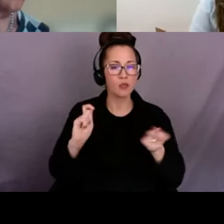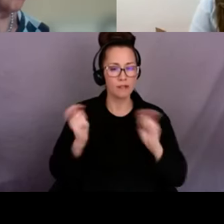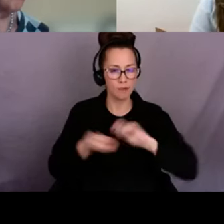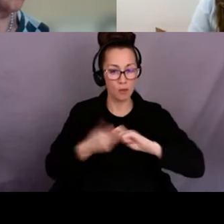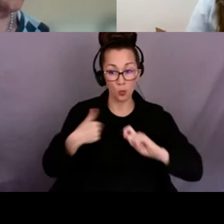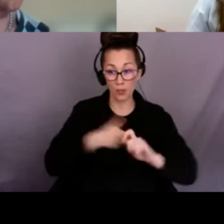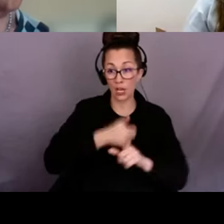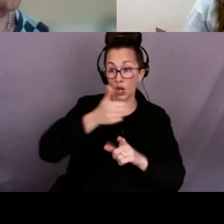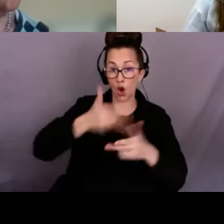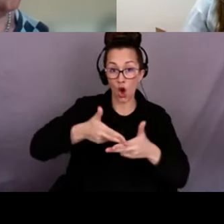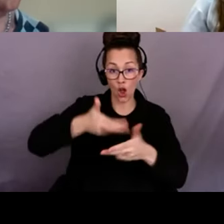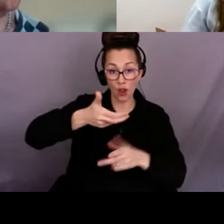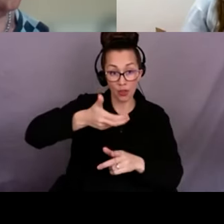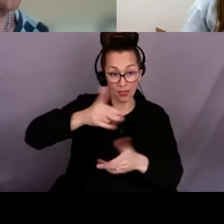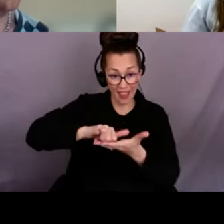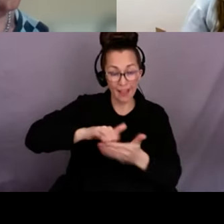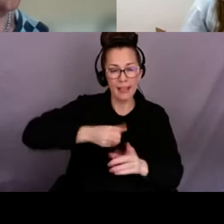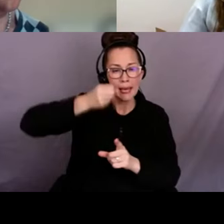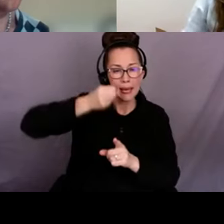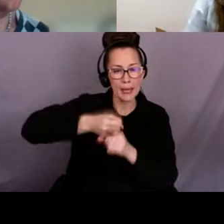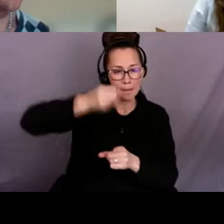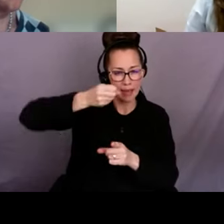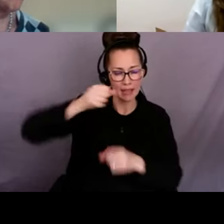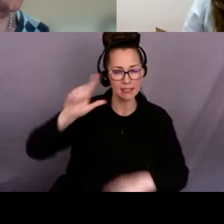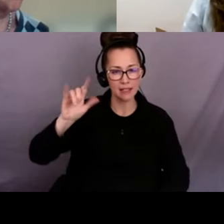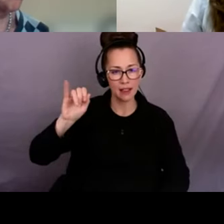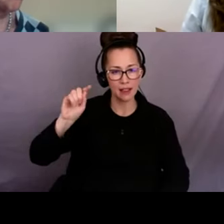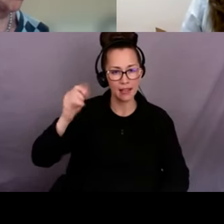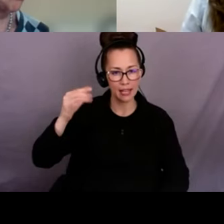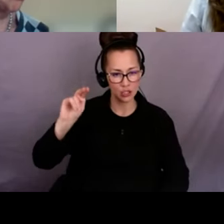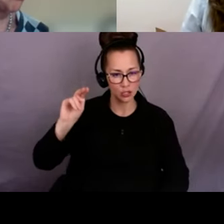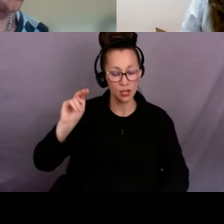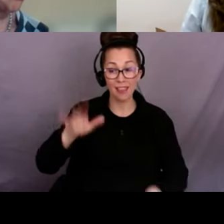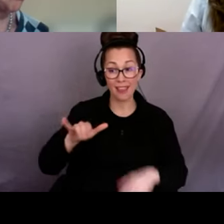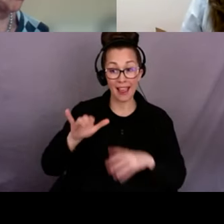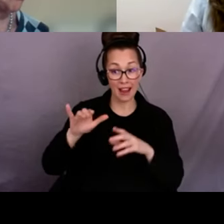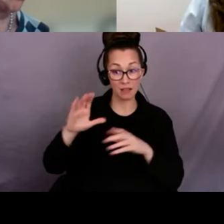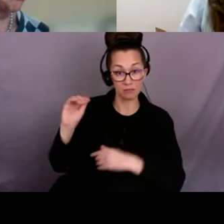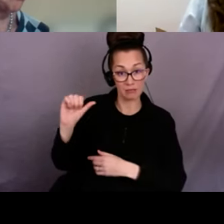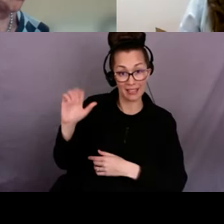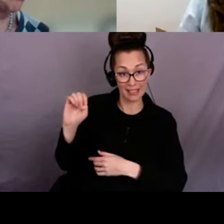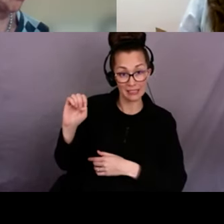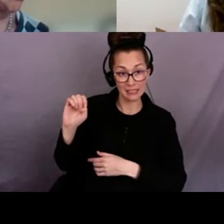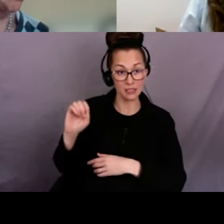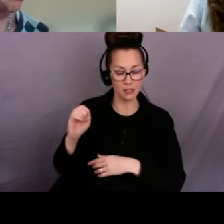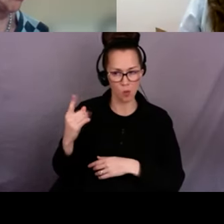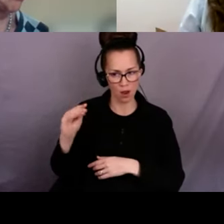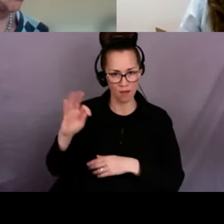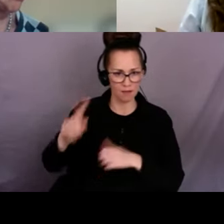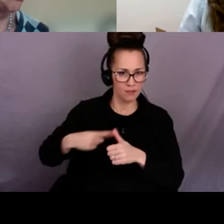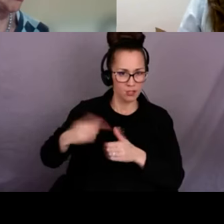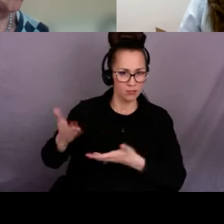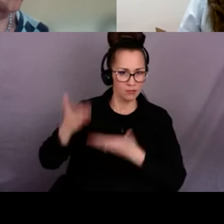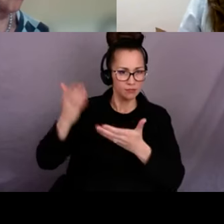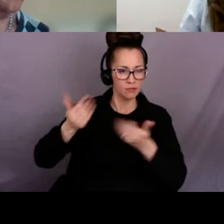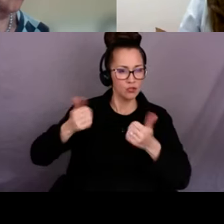litigation. It was a case that was one of the first cases that tried to